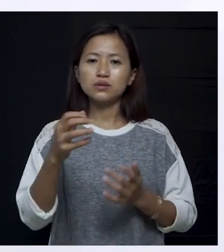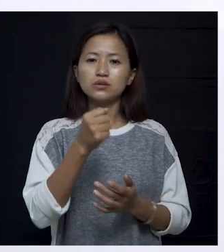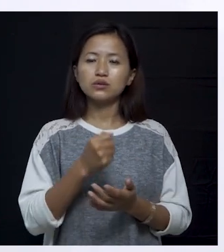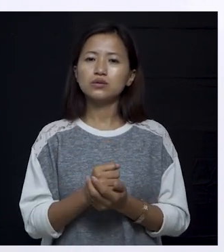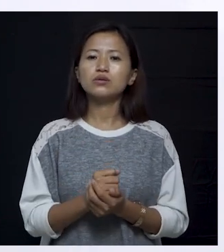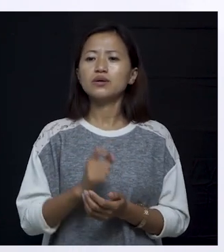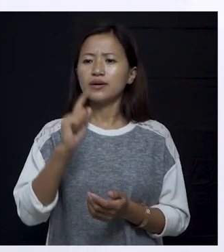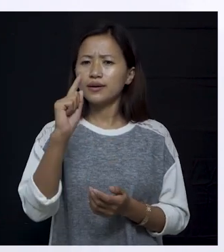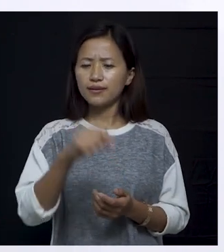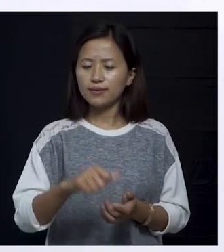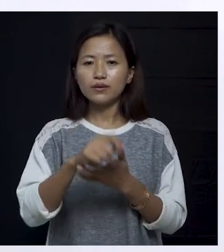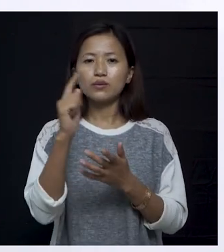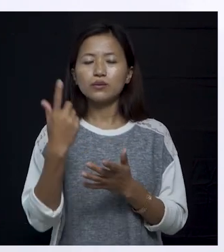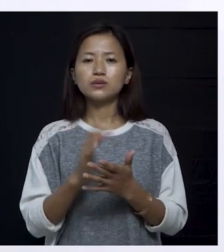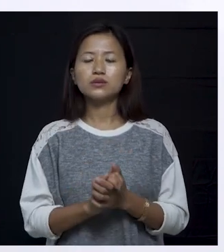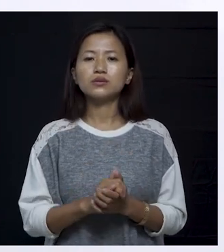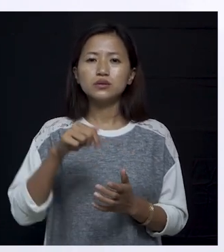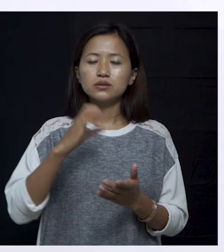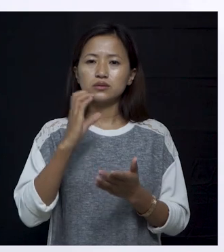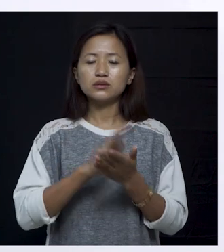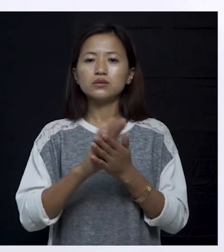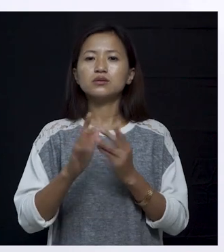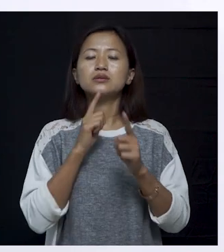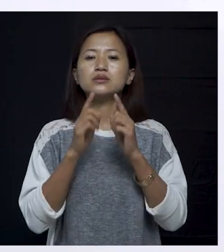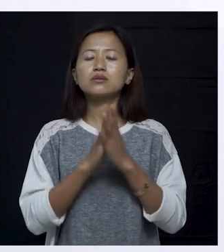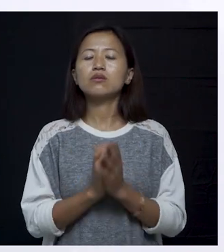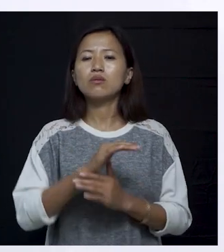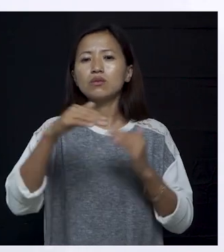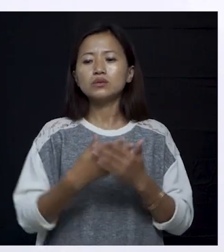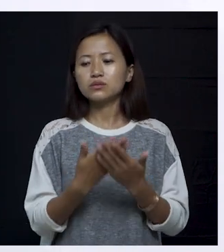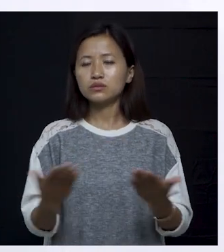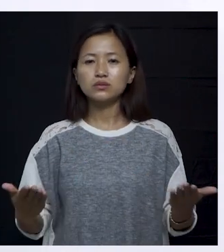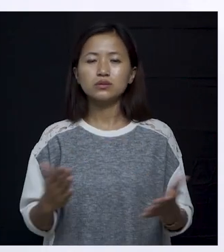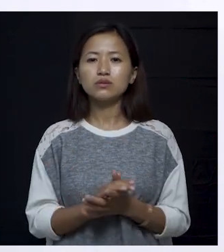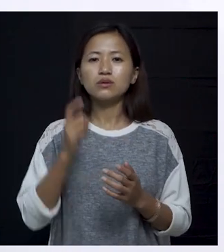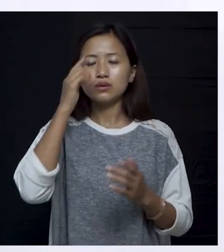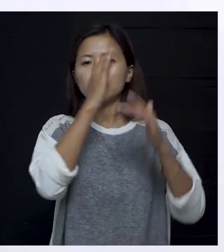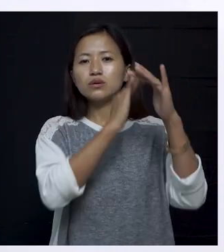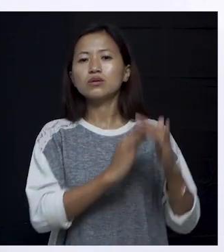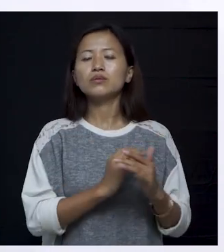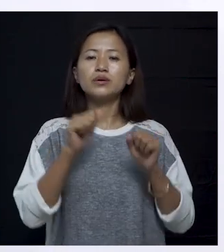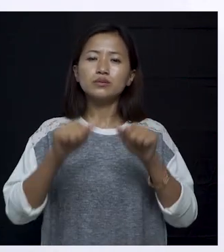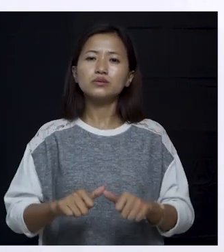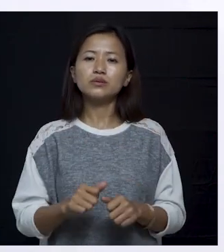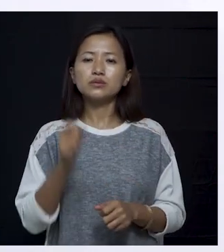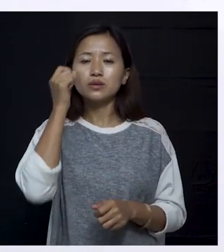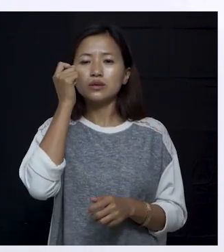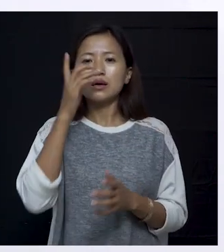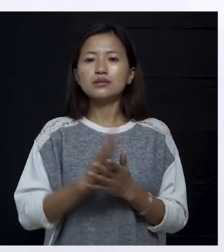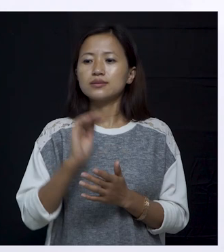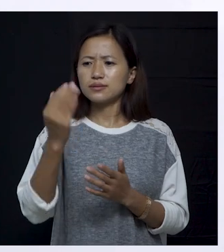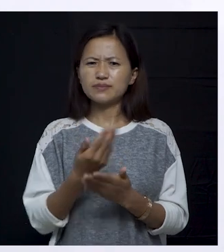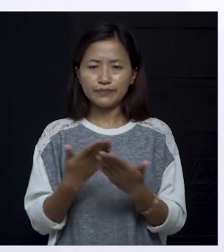of anyone, okay? So in this chapter, we have discussed all those things. I hope I was able to make you